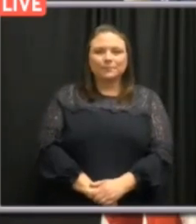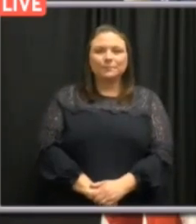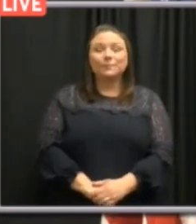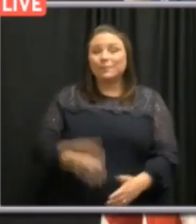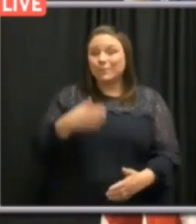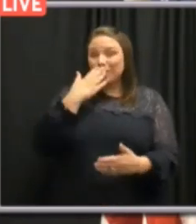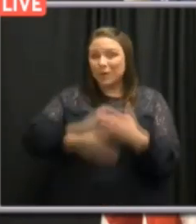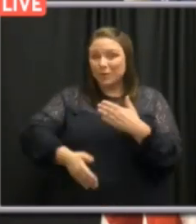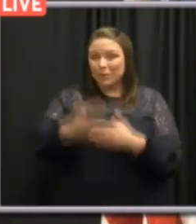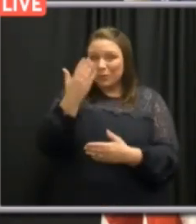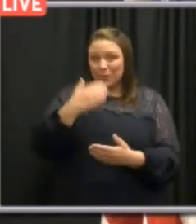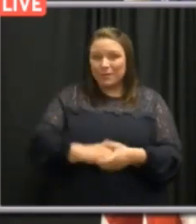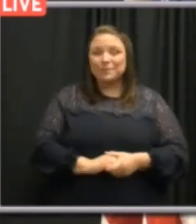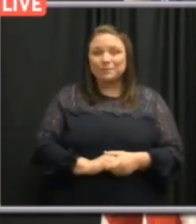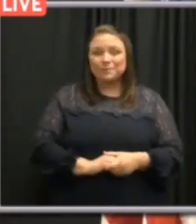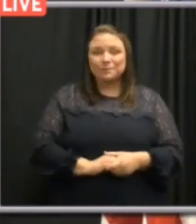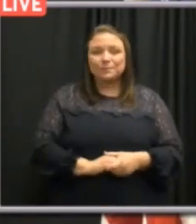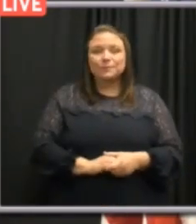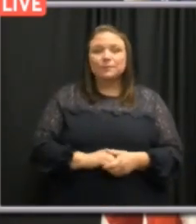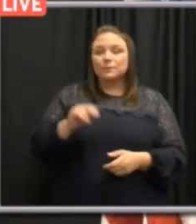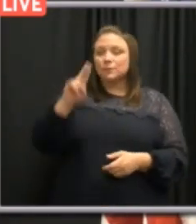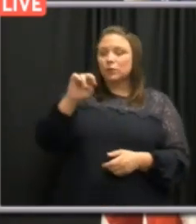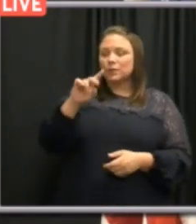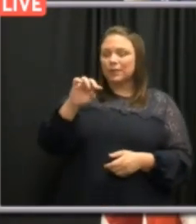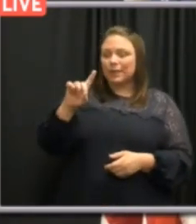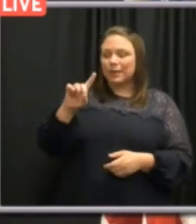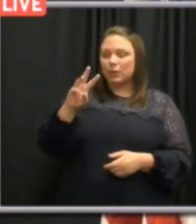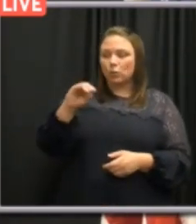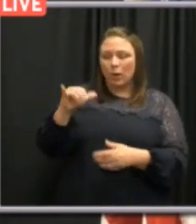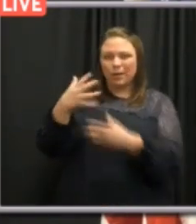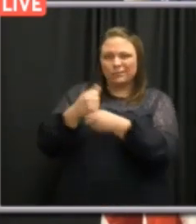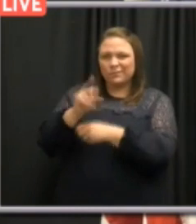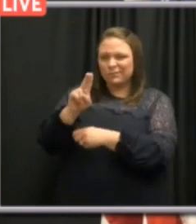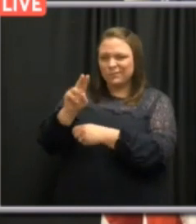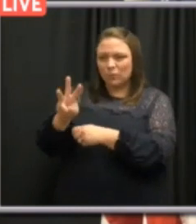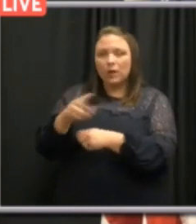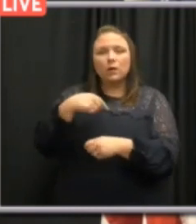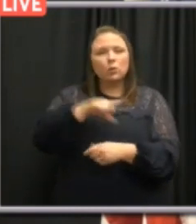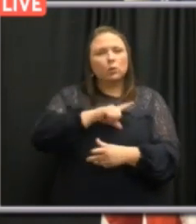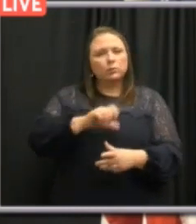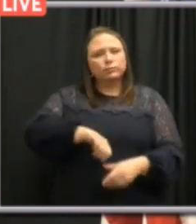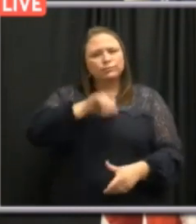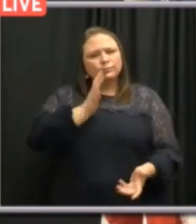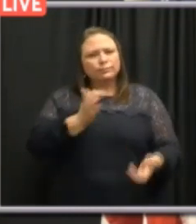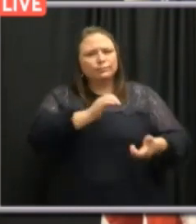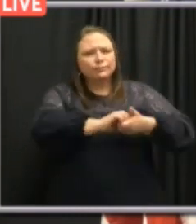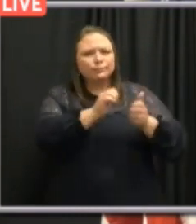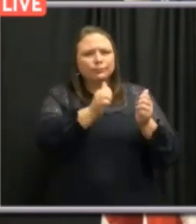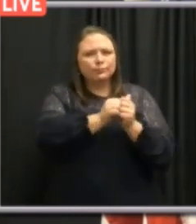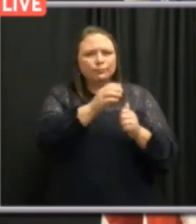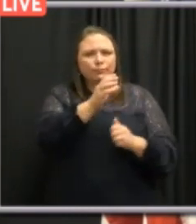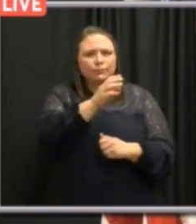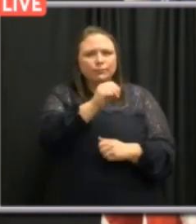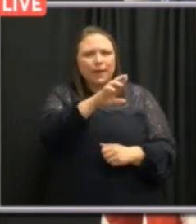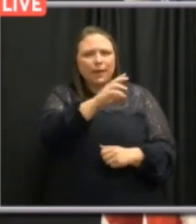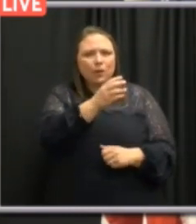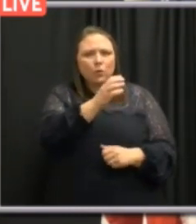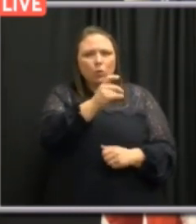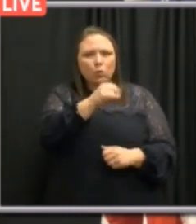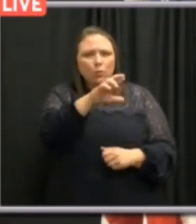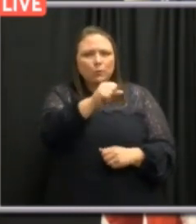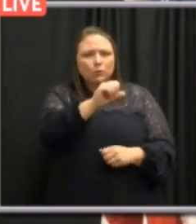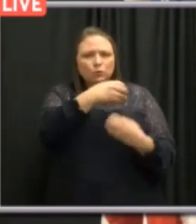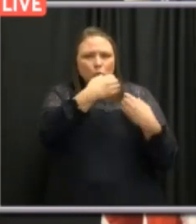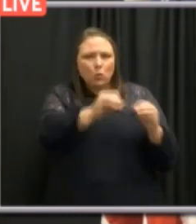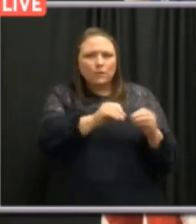Good morning. United Way of Greater Nashville is proud to partner with Mayor John Cooper's office, other local business